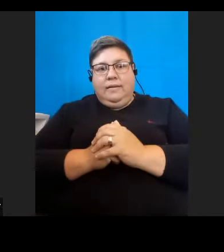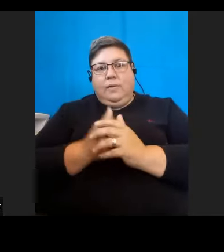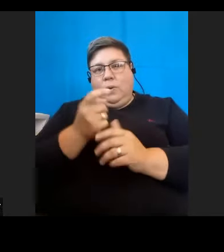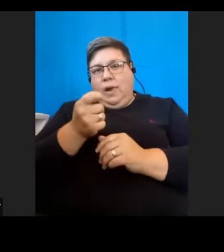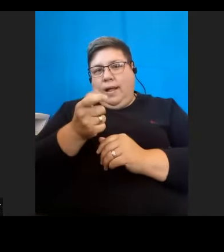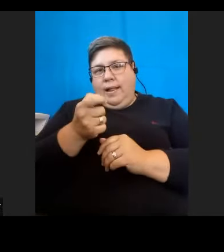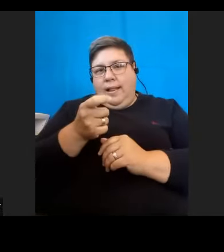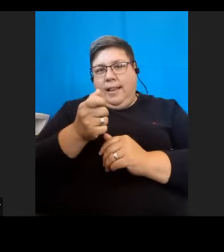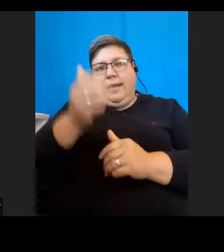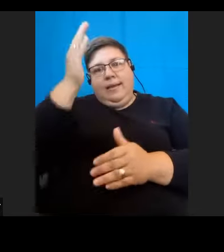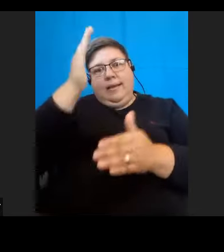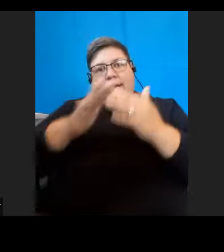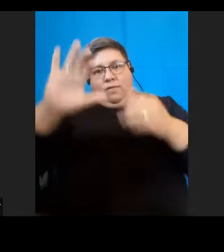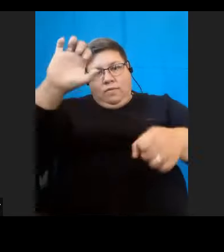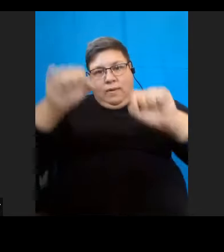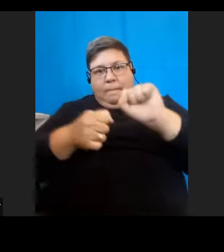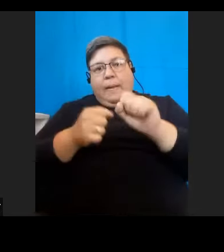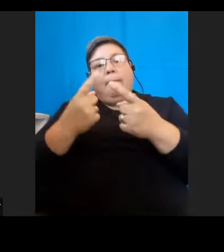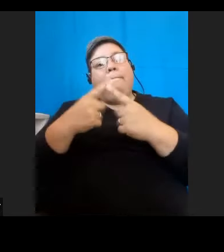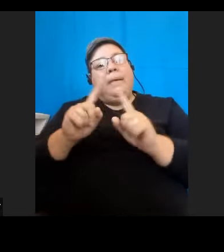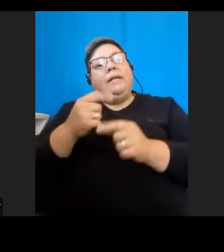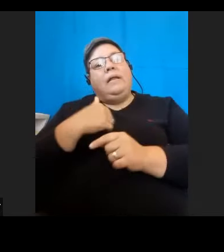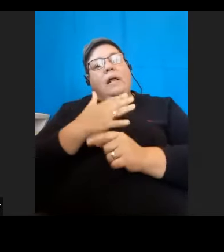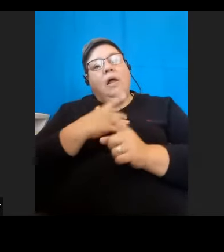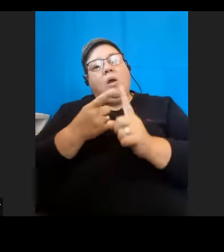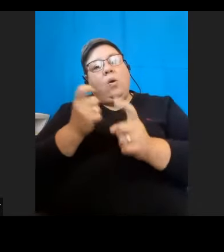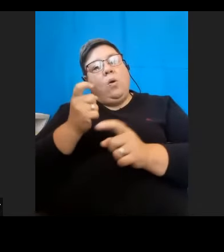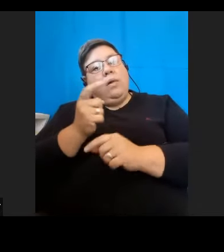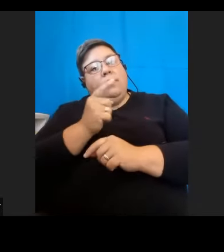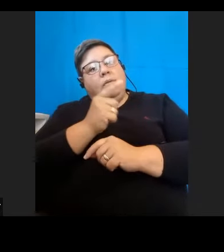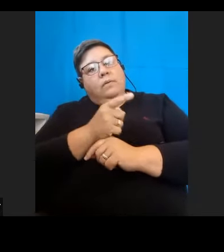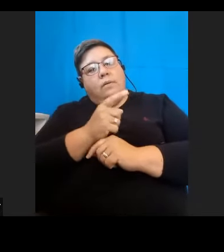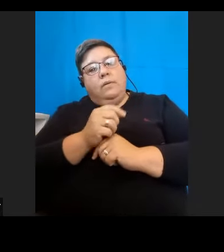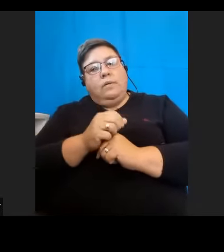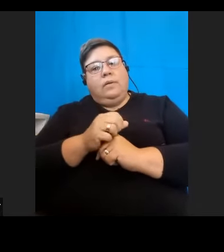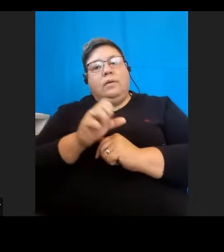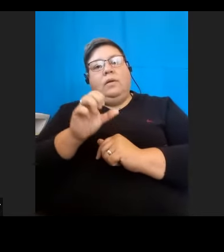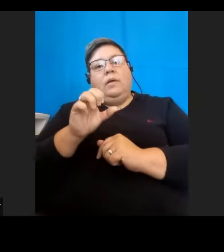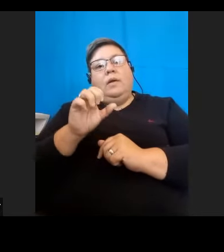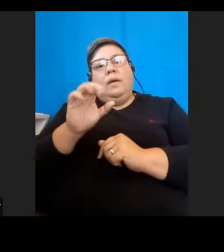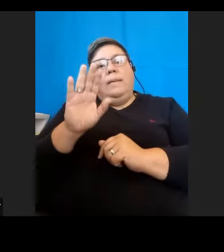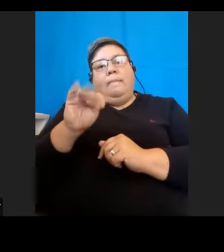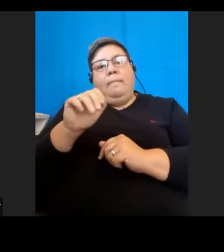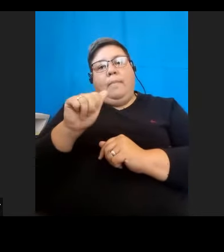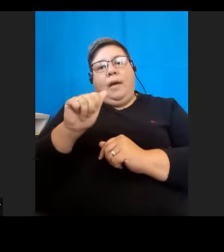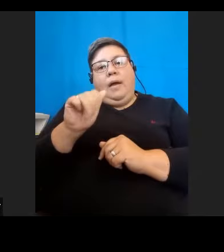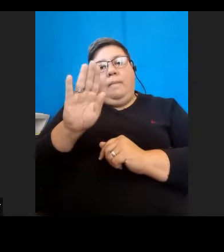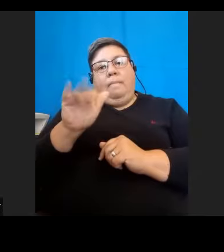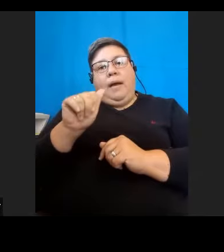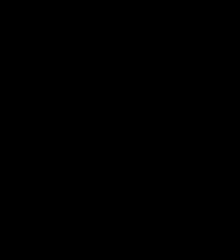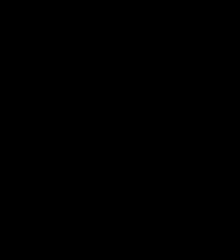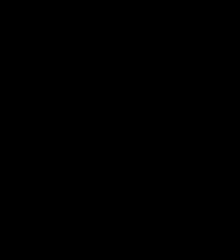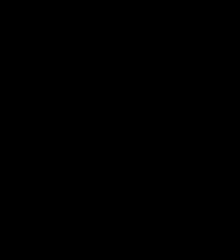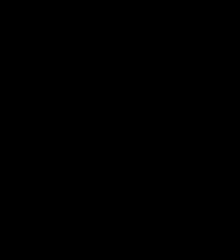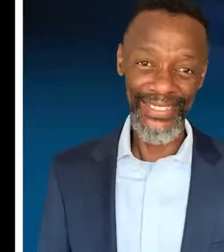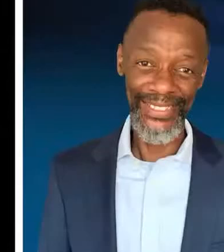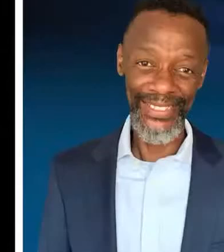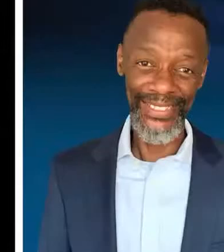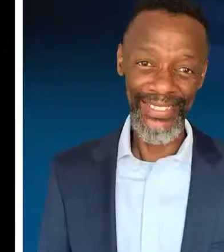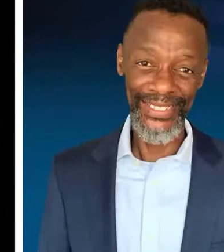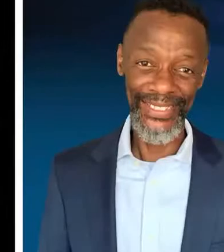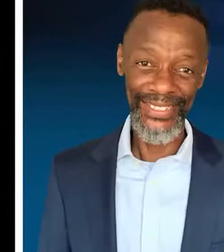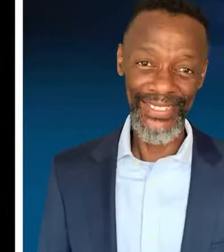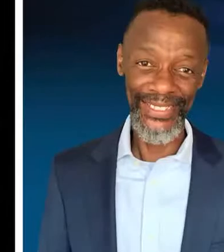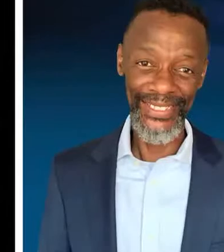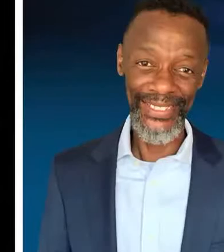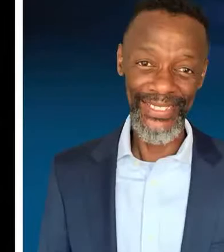the program. And I'd like to call on Mr. Tamsanqa Mabandla to give us his closing remarks. Mr. Mabandla is